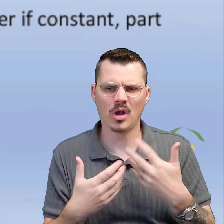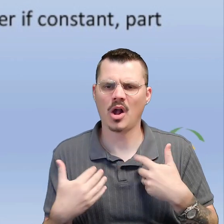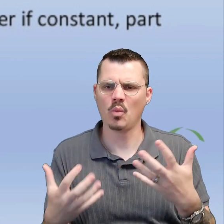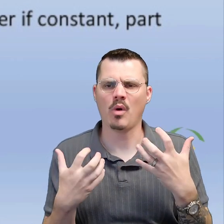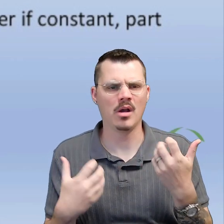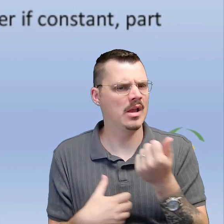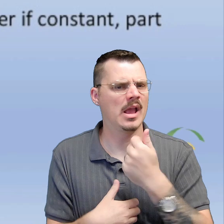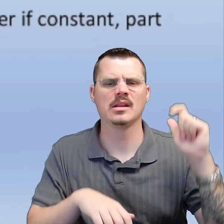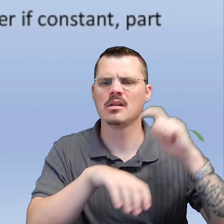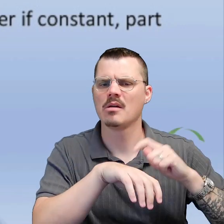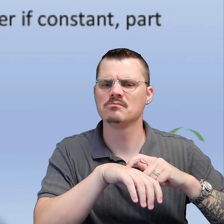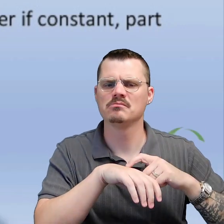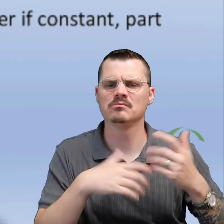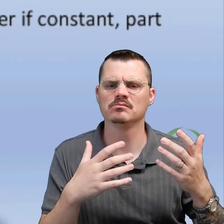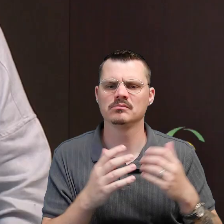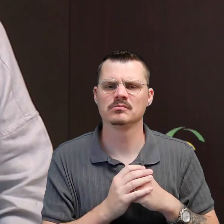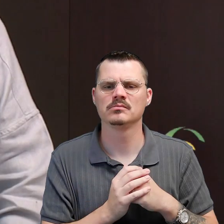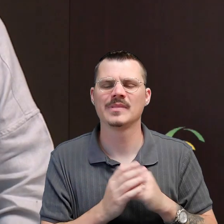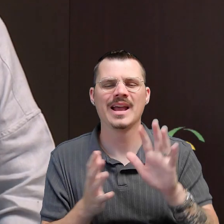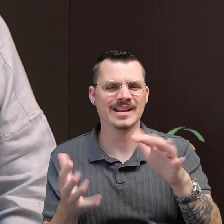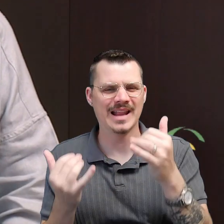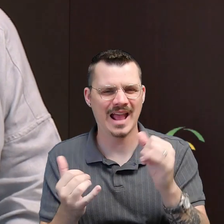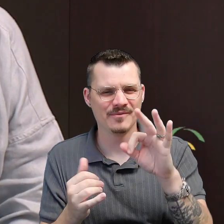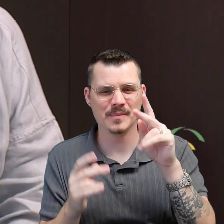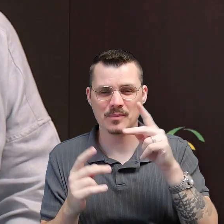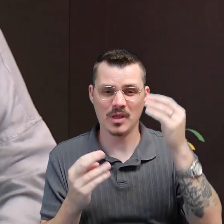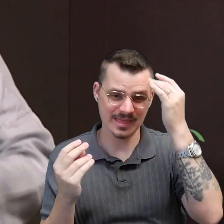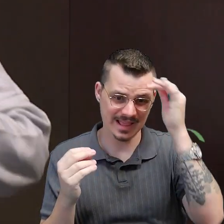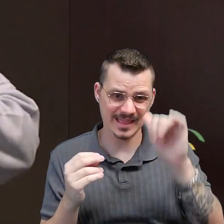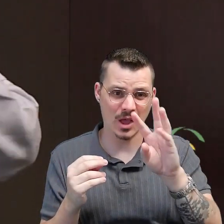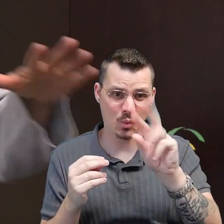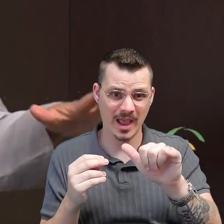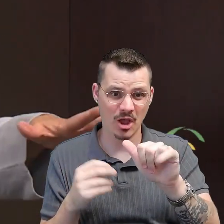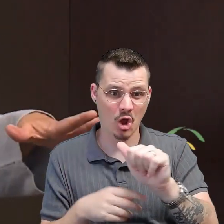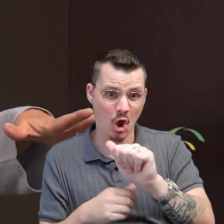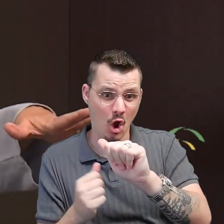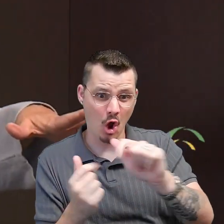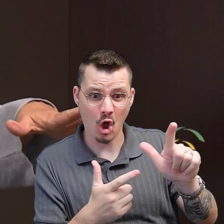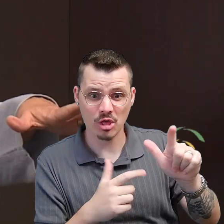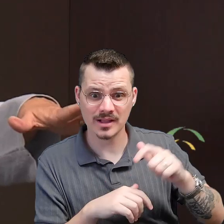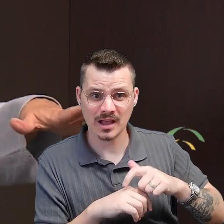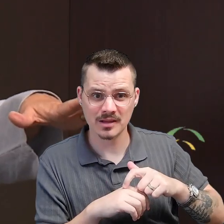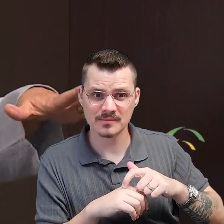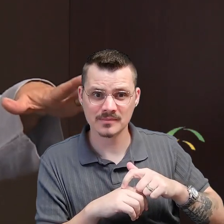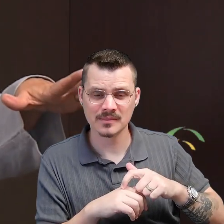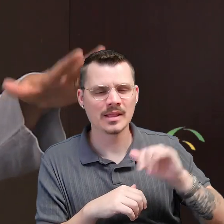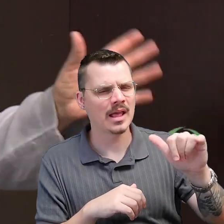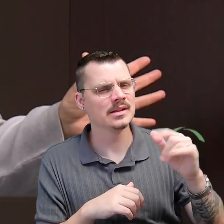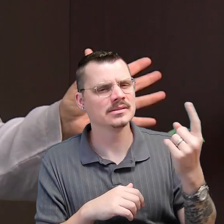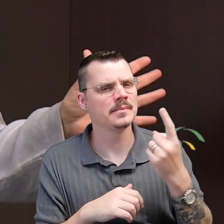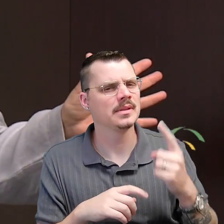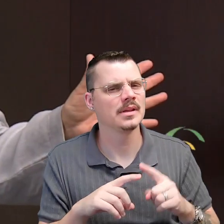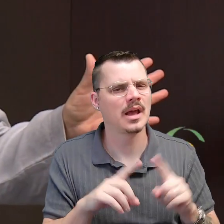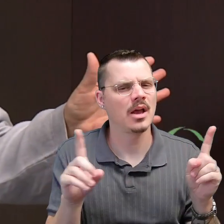anything they want, anytime. Now, if people think that way all the time, that's